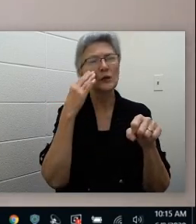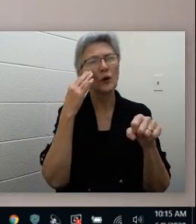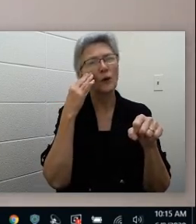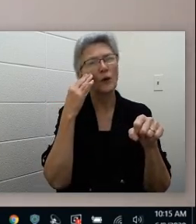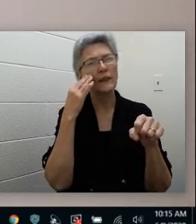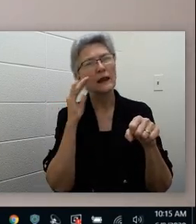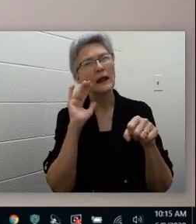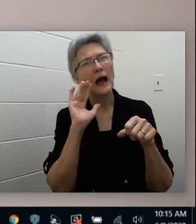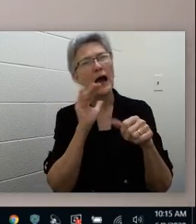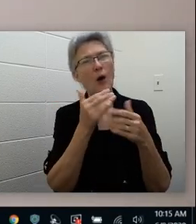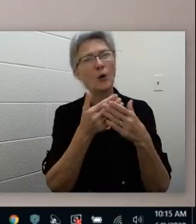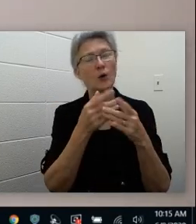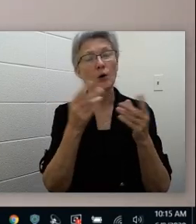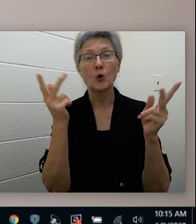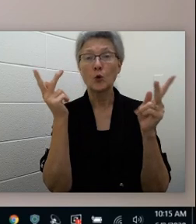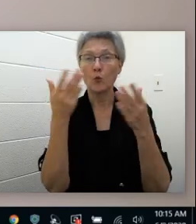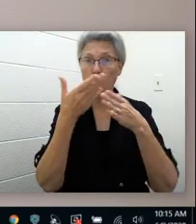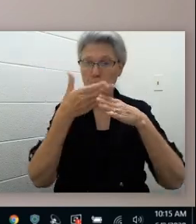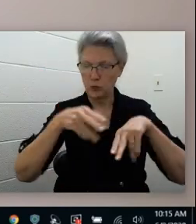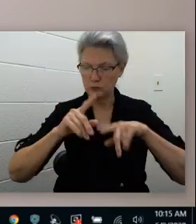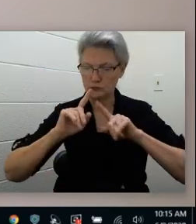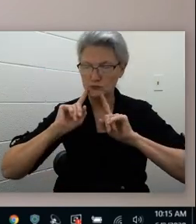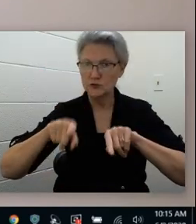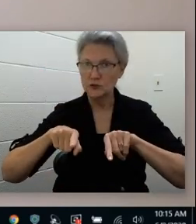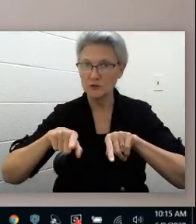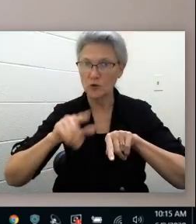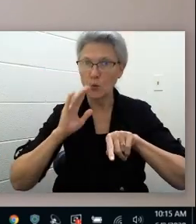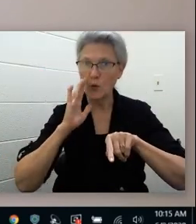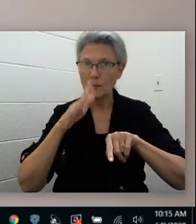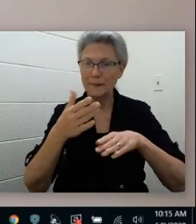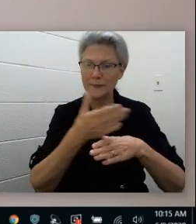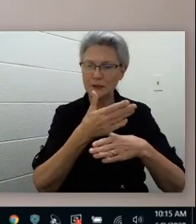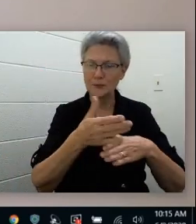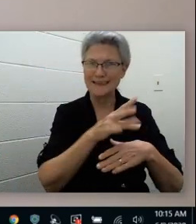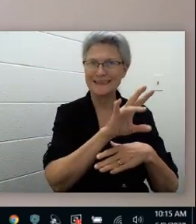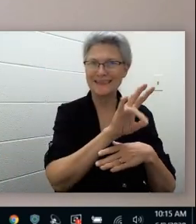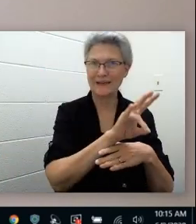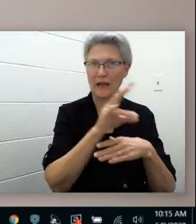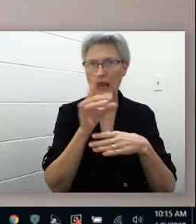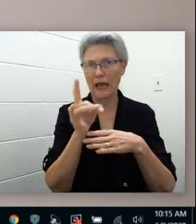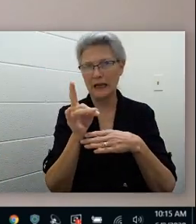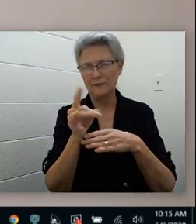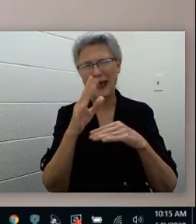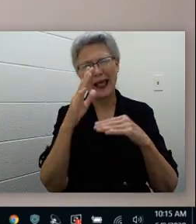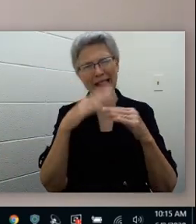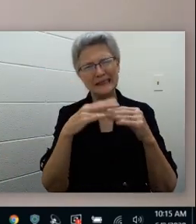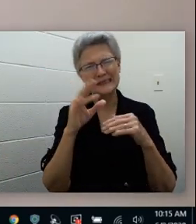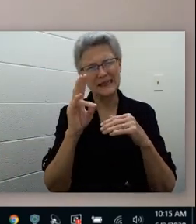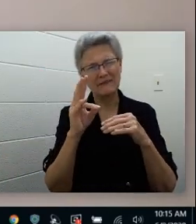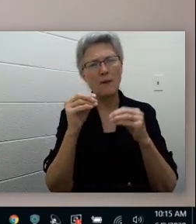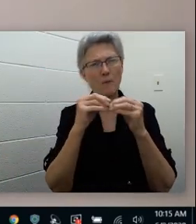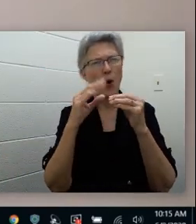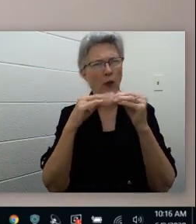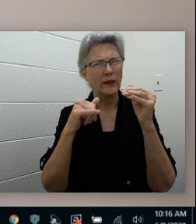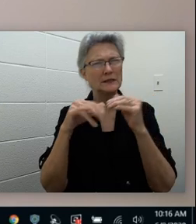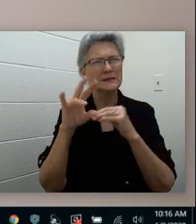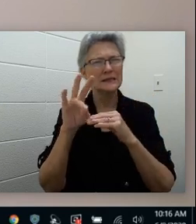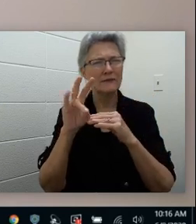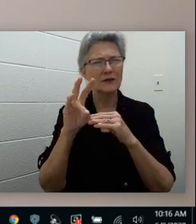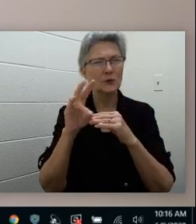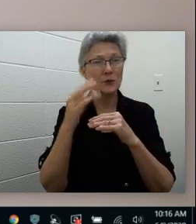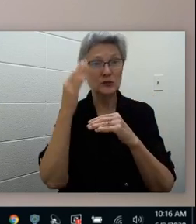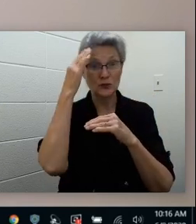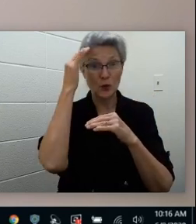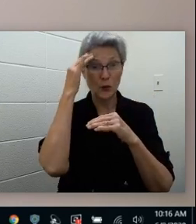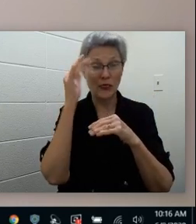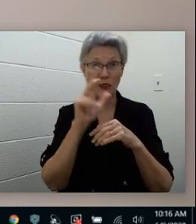that our quotient is going to be between 7 and 8. It's going to be at least 7 and probably more than 7 because we